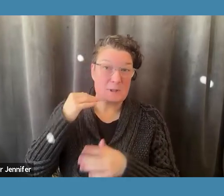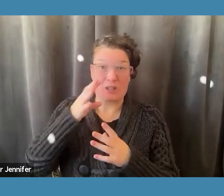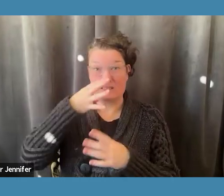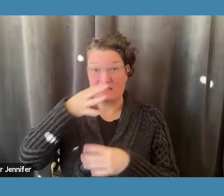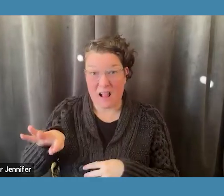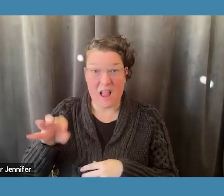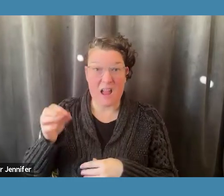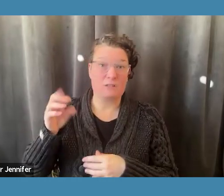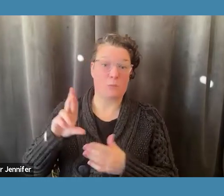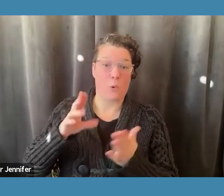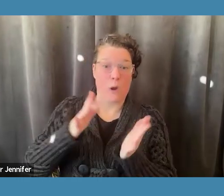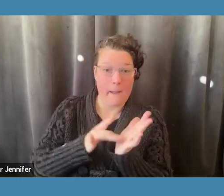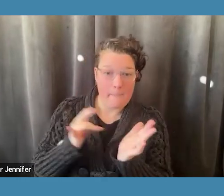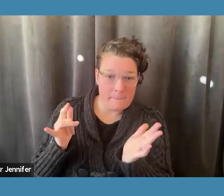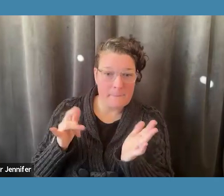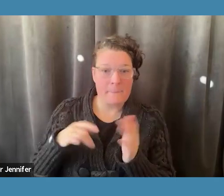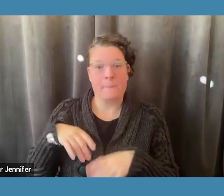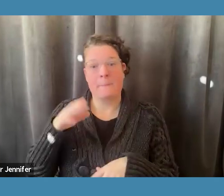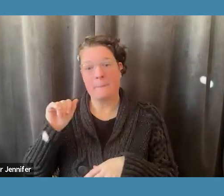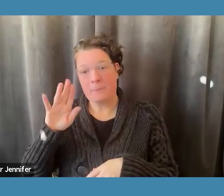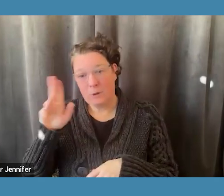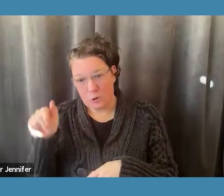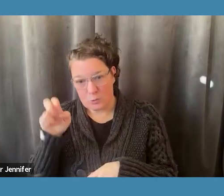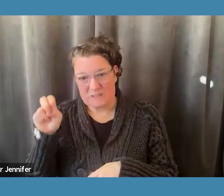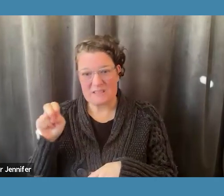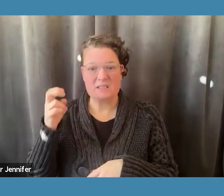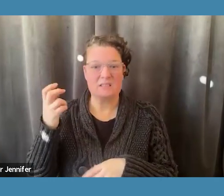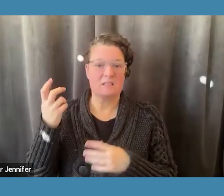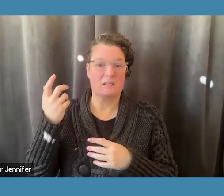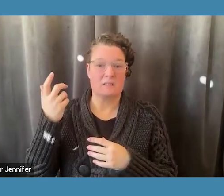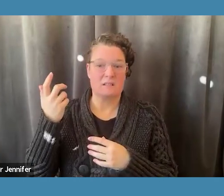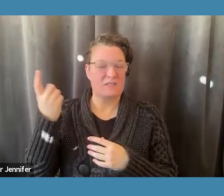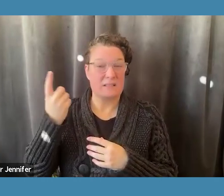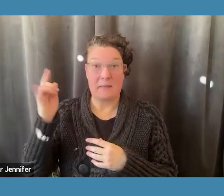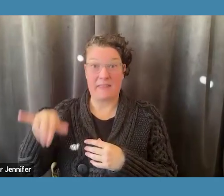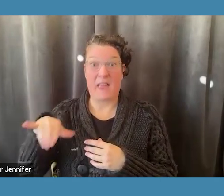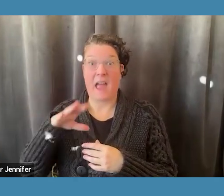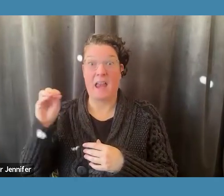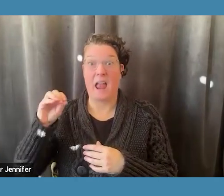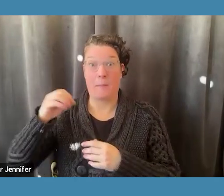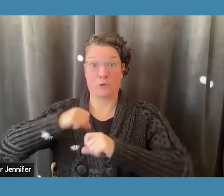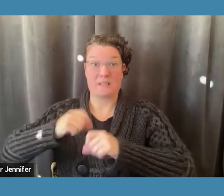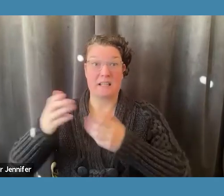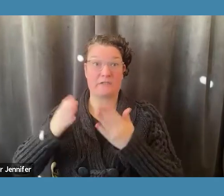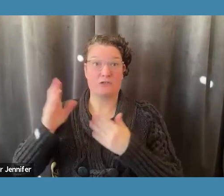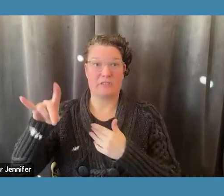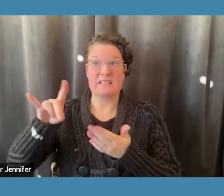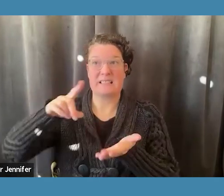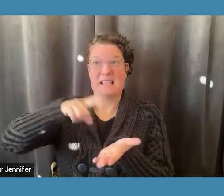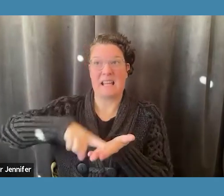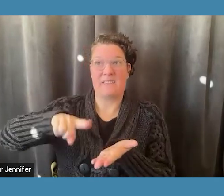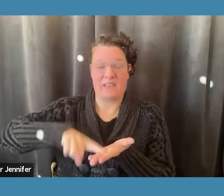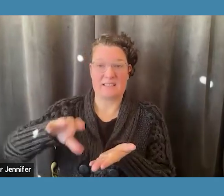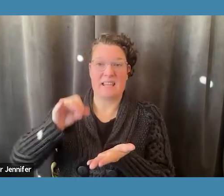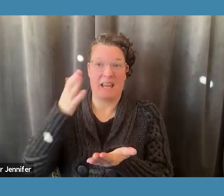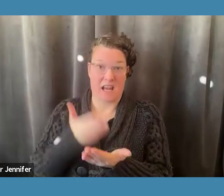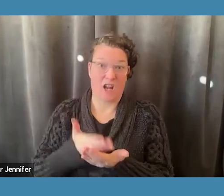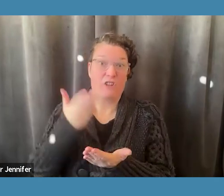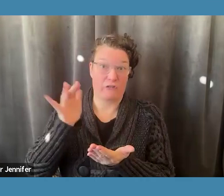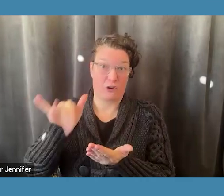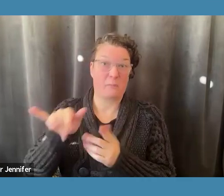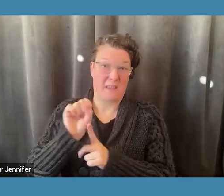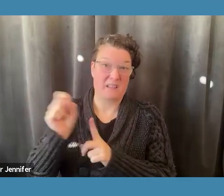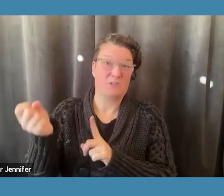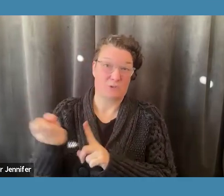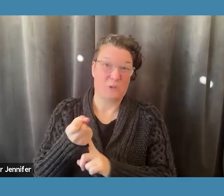other adverse environmental conditions affecting the applicant have been investigated and confirmed. So